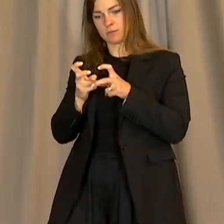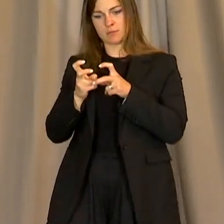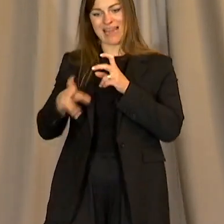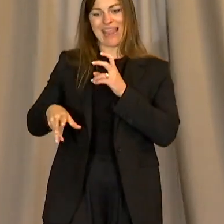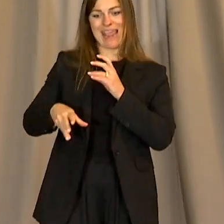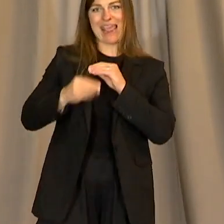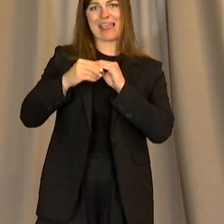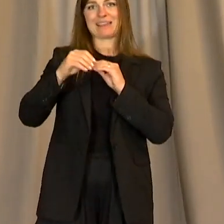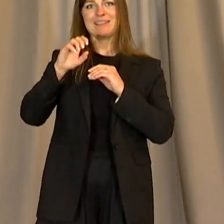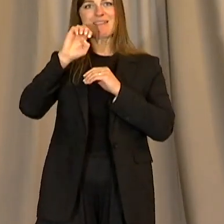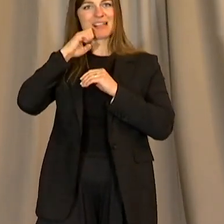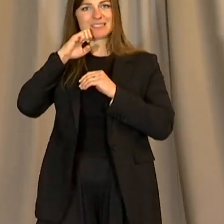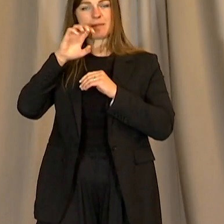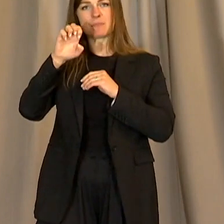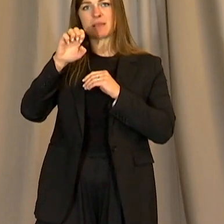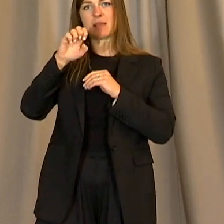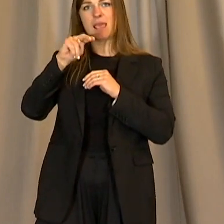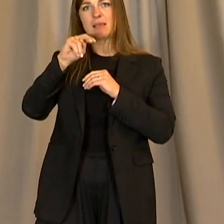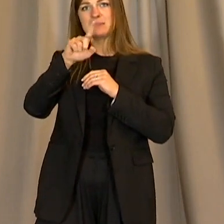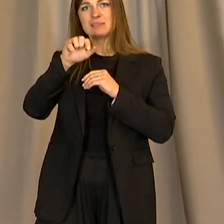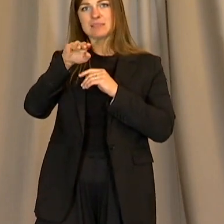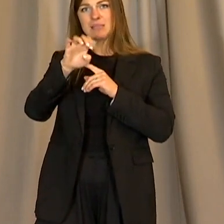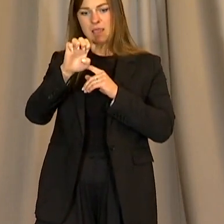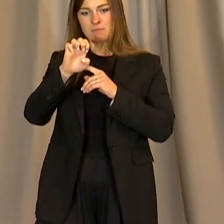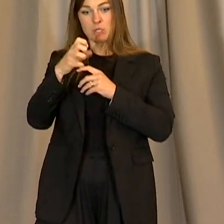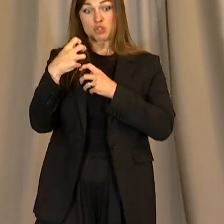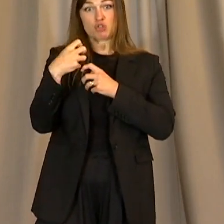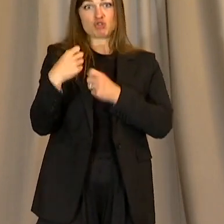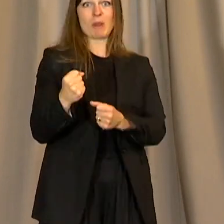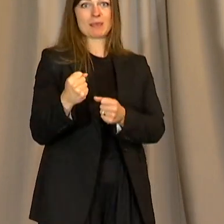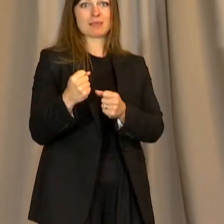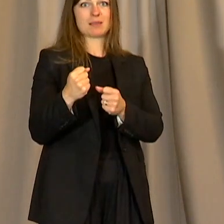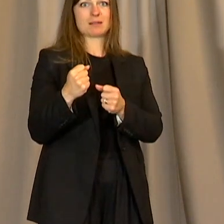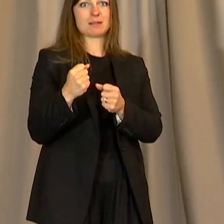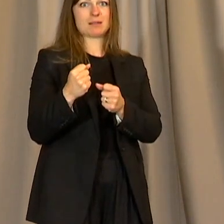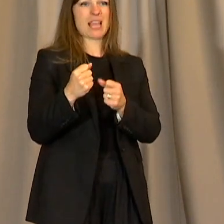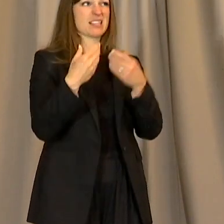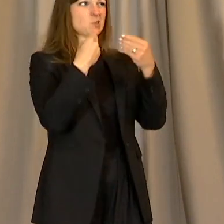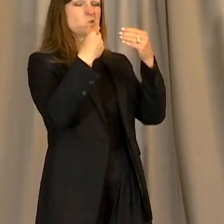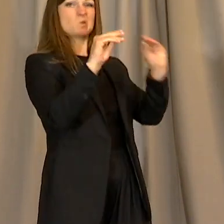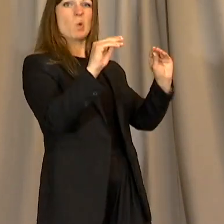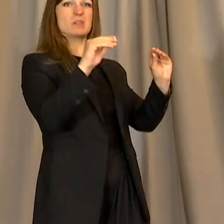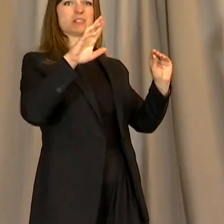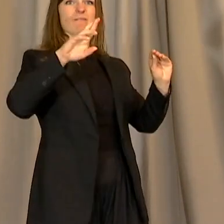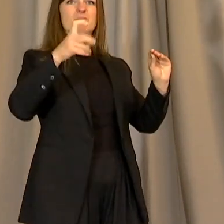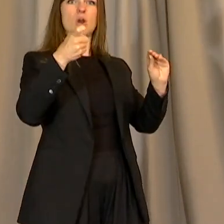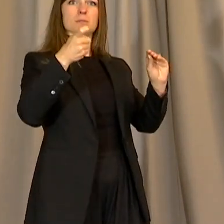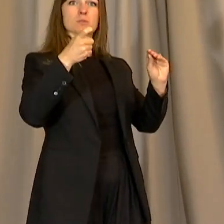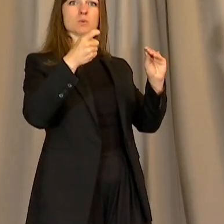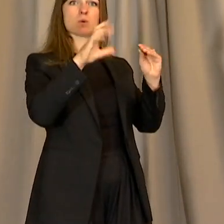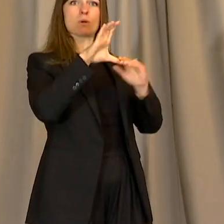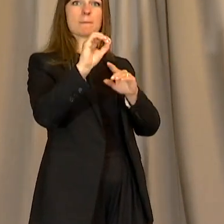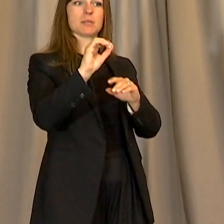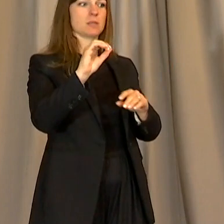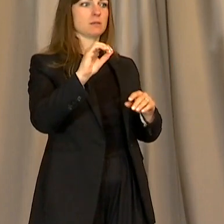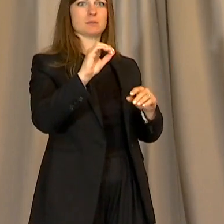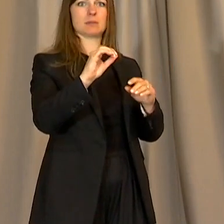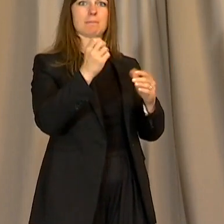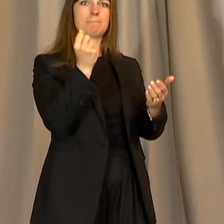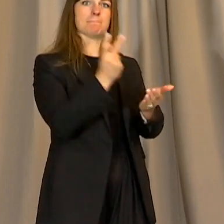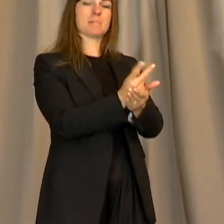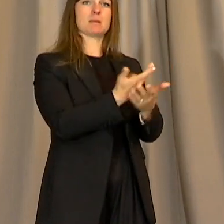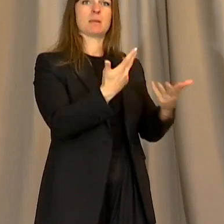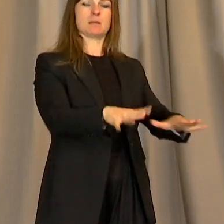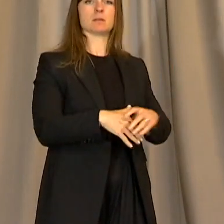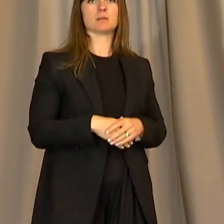strengthen bone marrow, sold it to the pharmaceutical company, and got it patented. 11th grade.